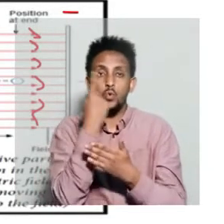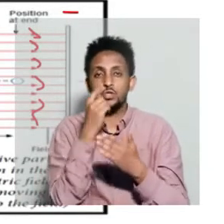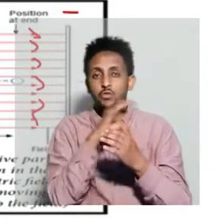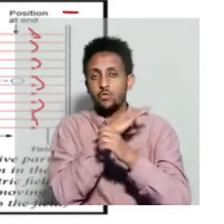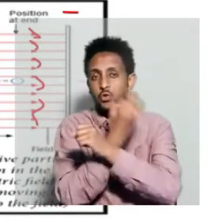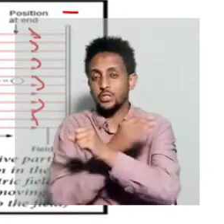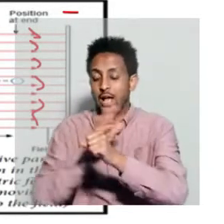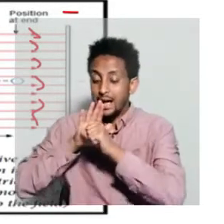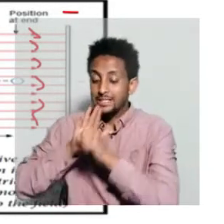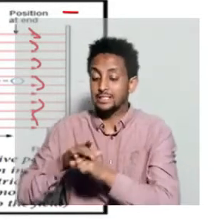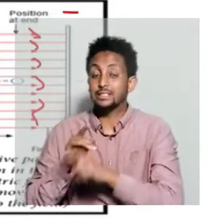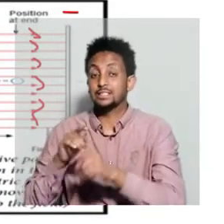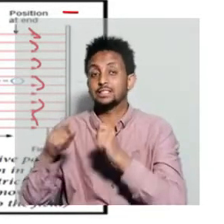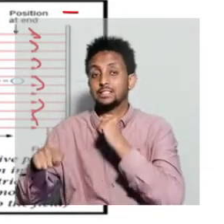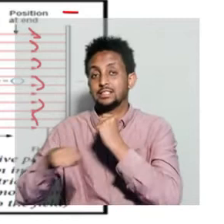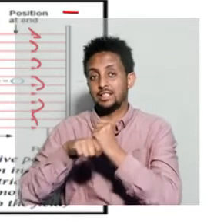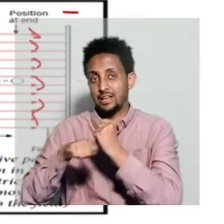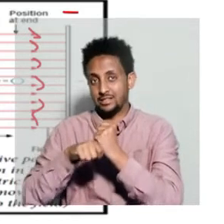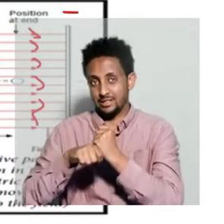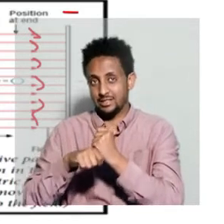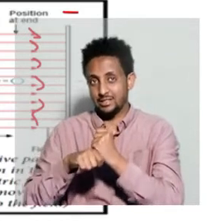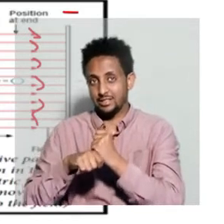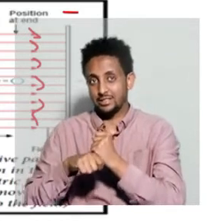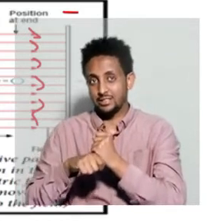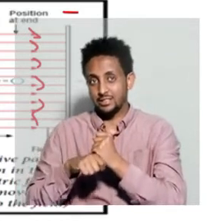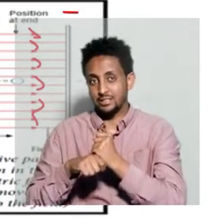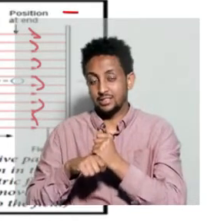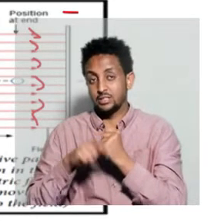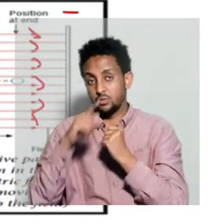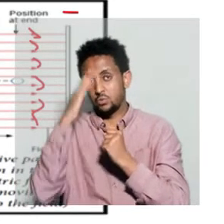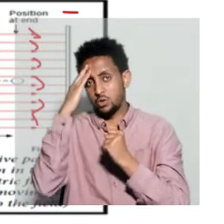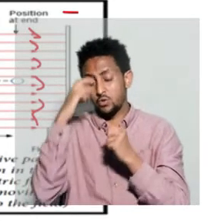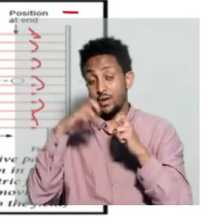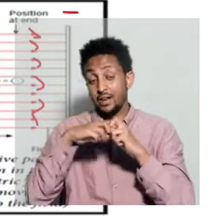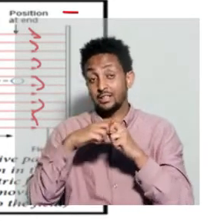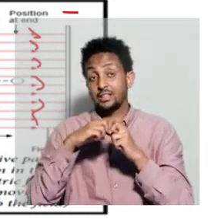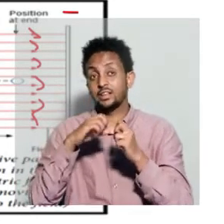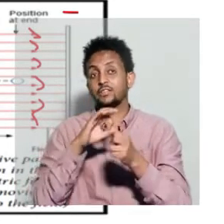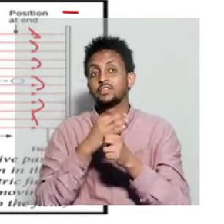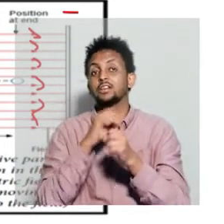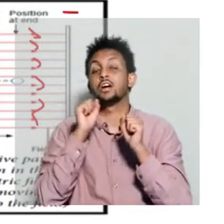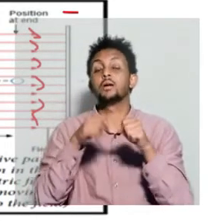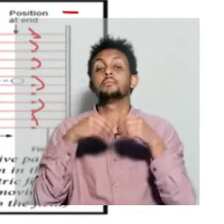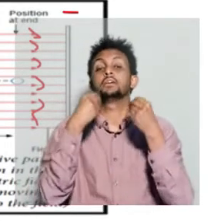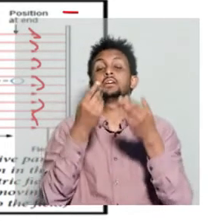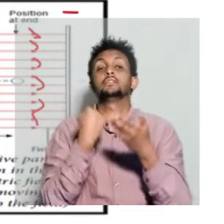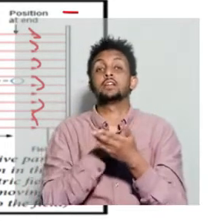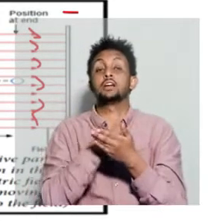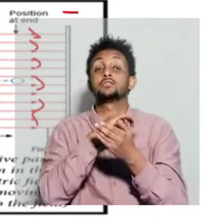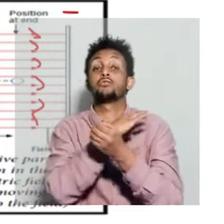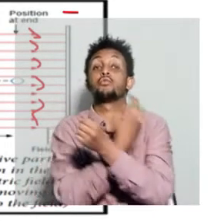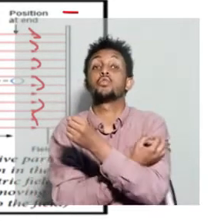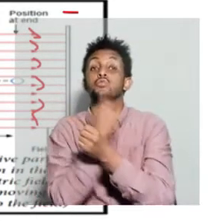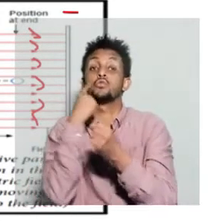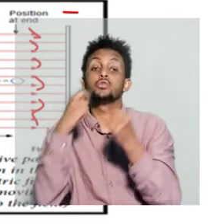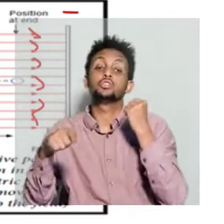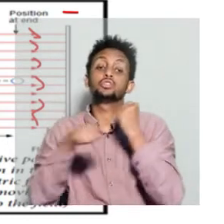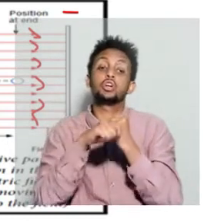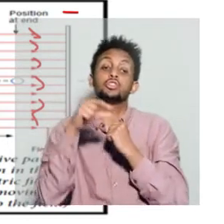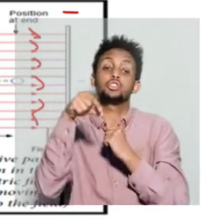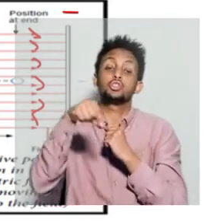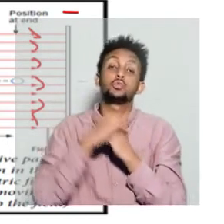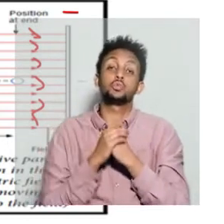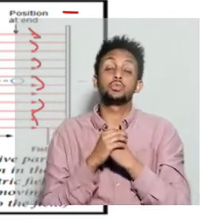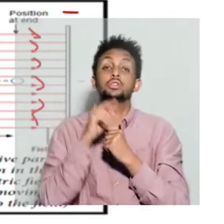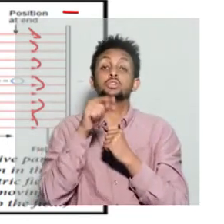is acting on this charged particle is, we know that electric field strength can be given as force over charge Q.